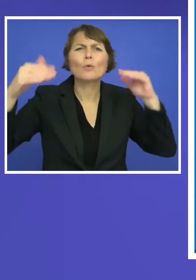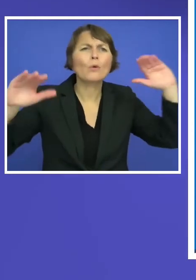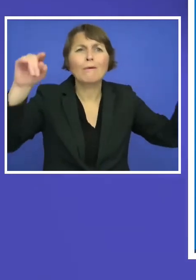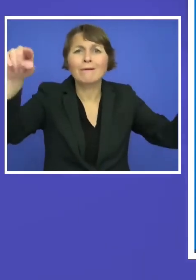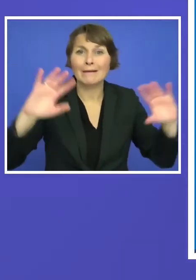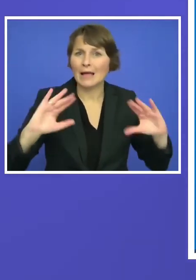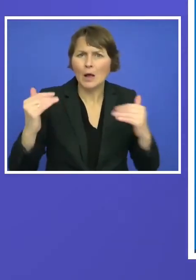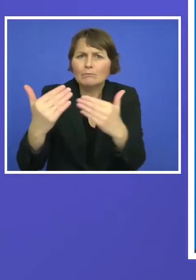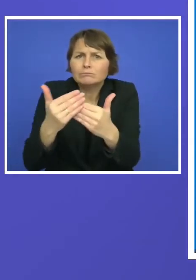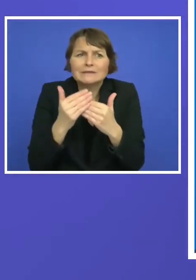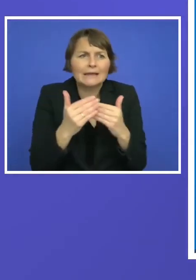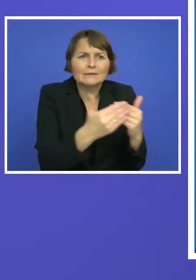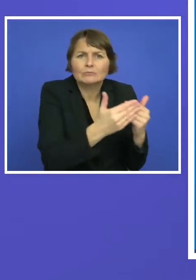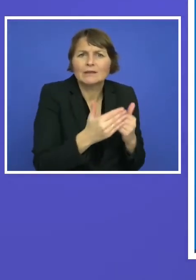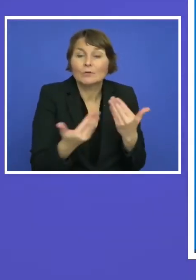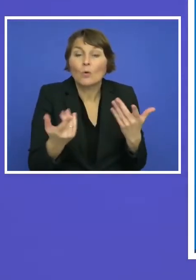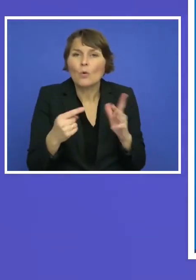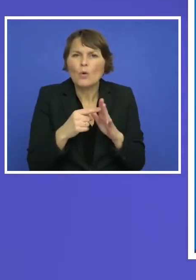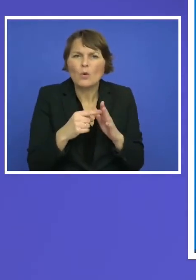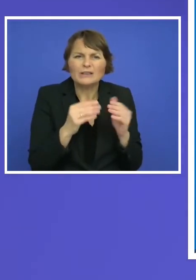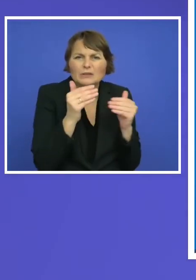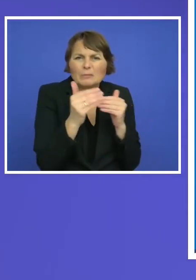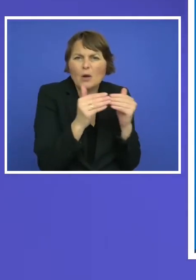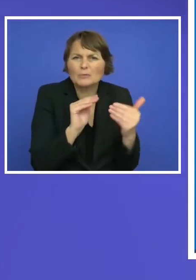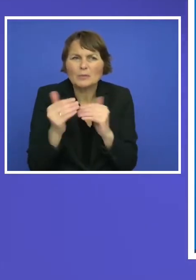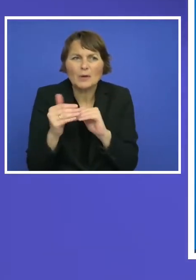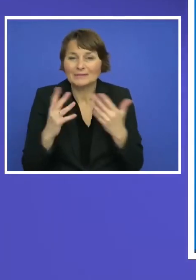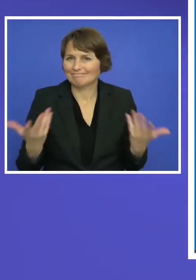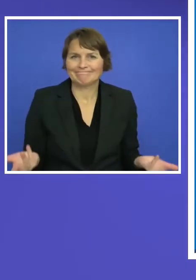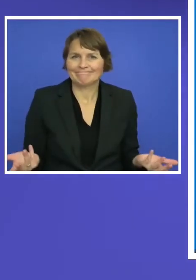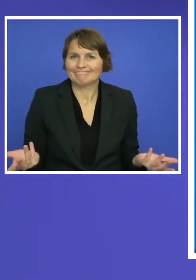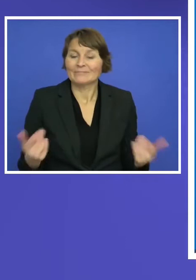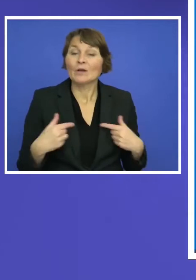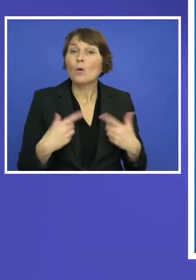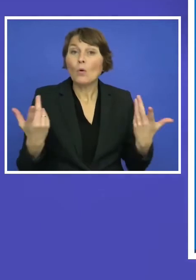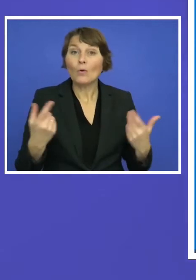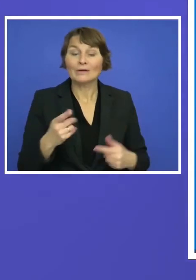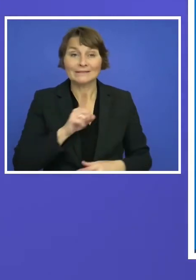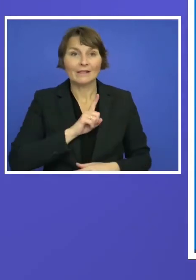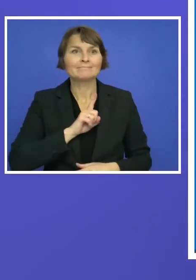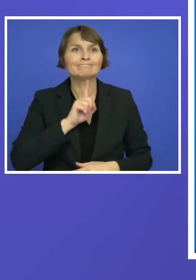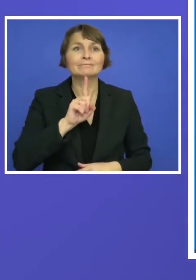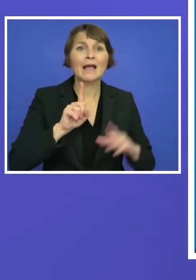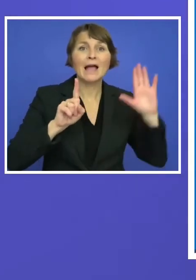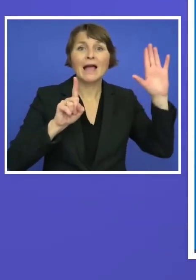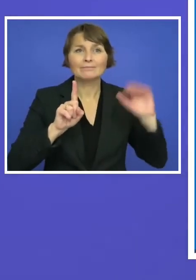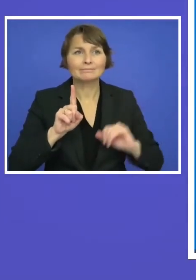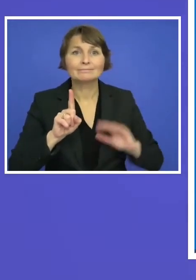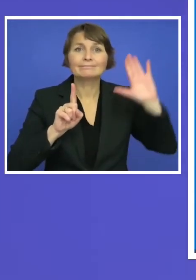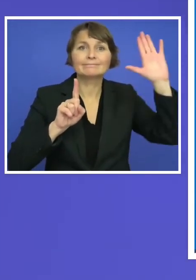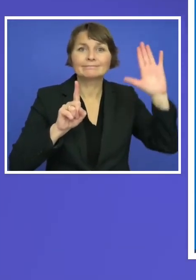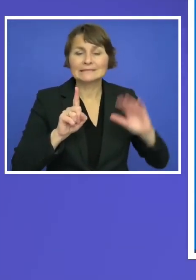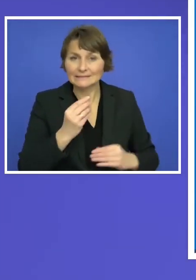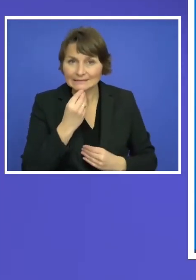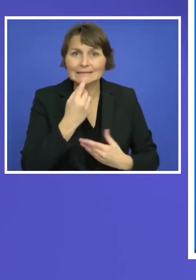of their personal safety, but also in terms of speaking out, in terms of being able to express their